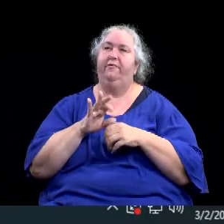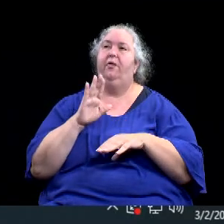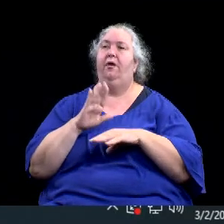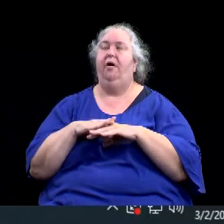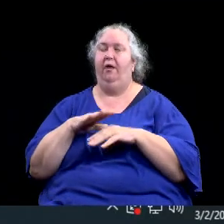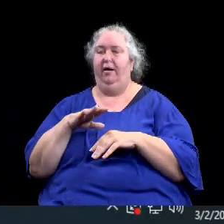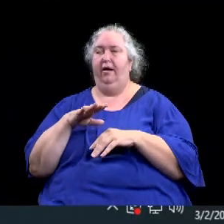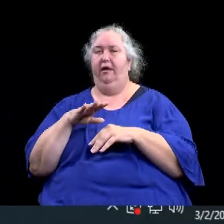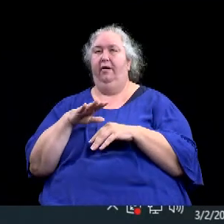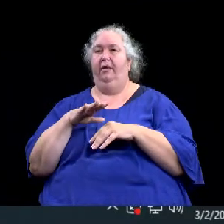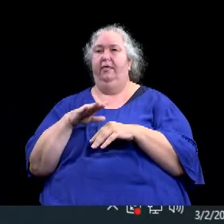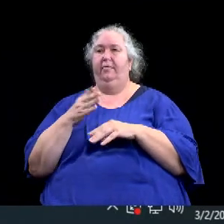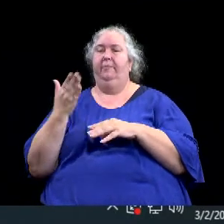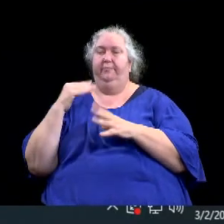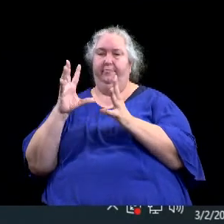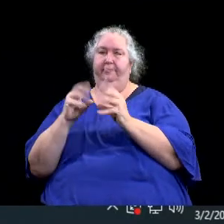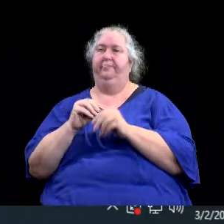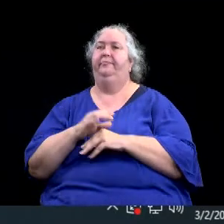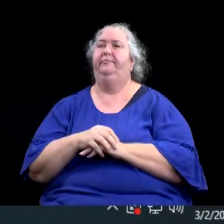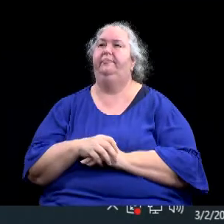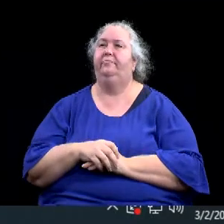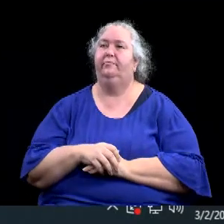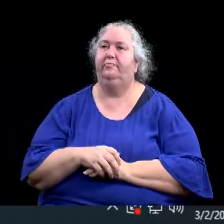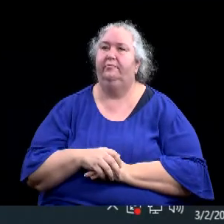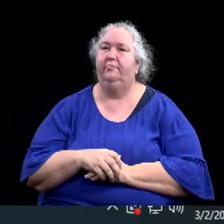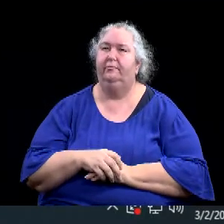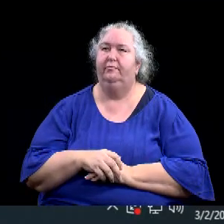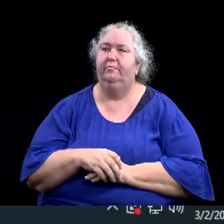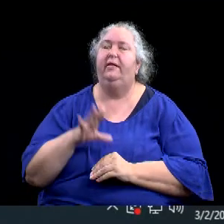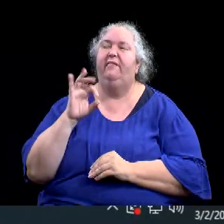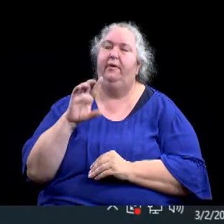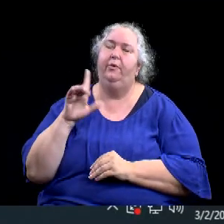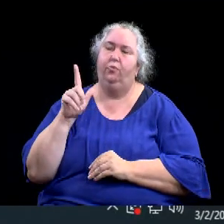Is there a motion? Motion to approve on second reading.